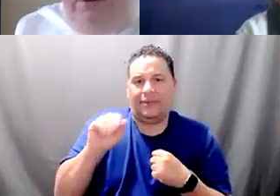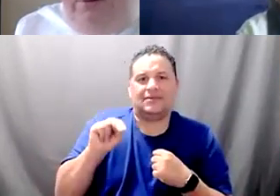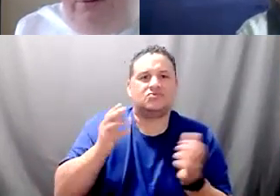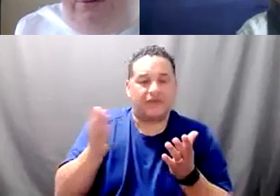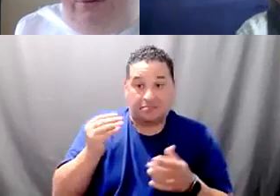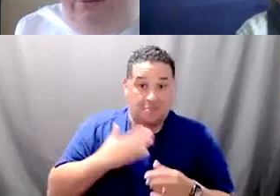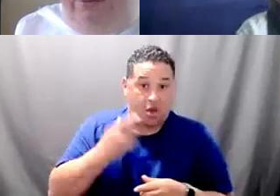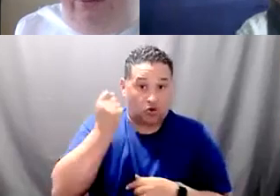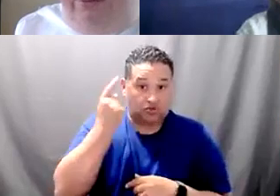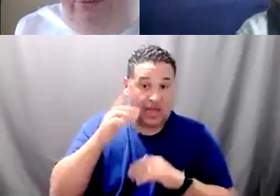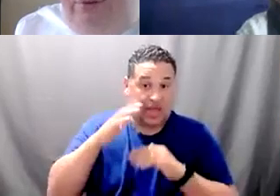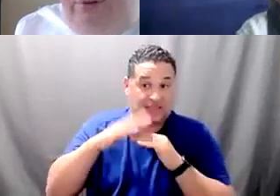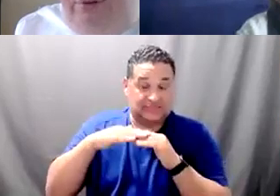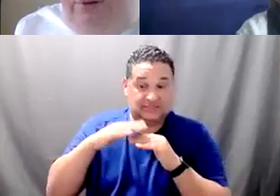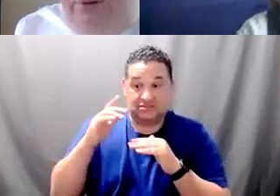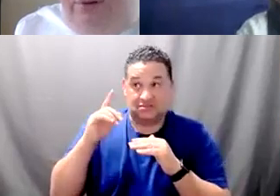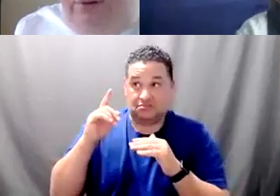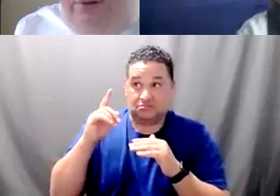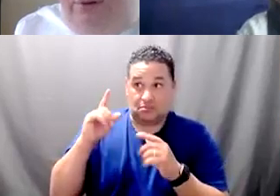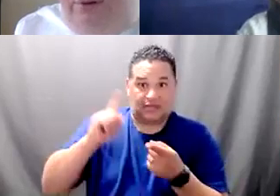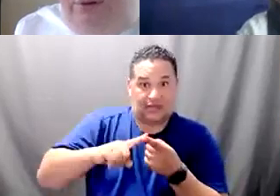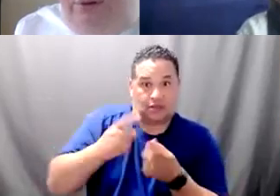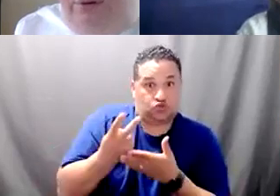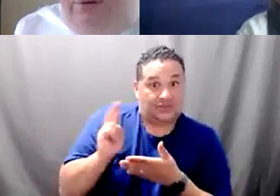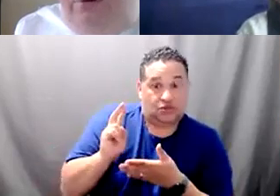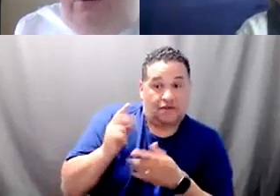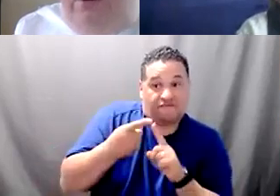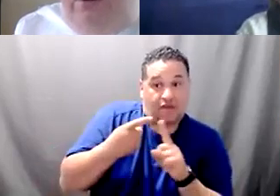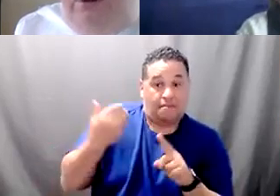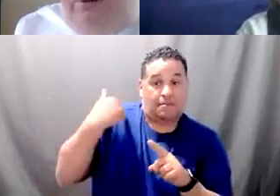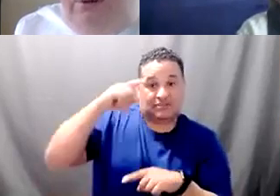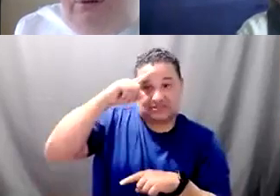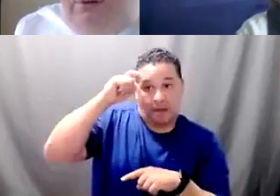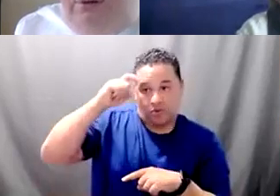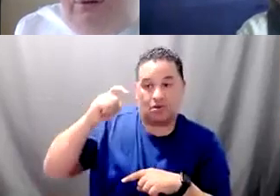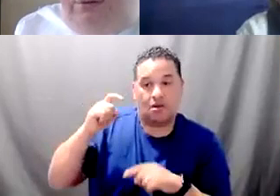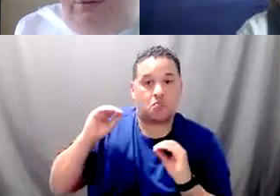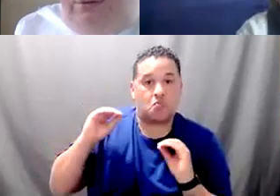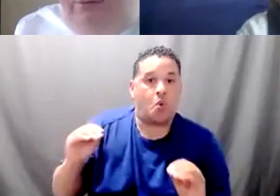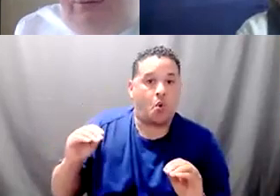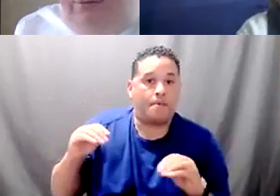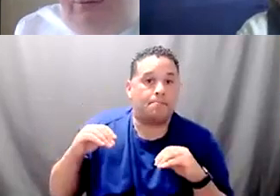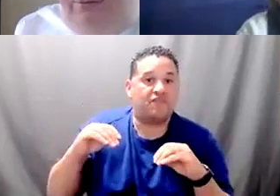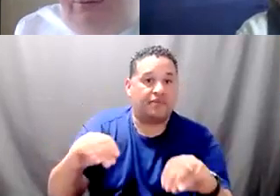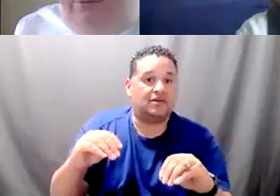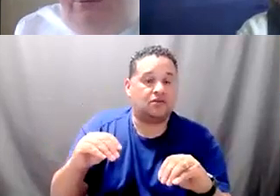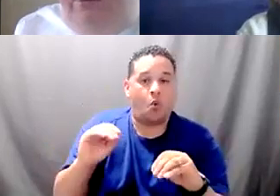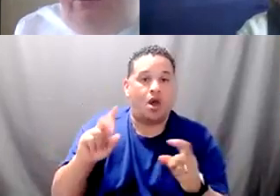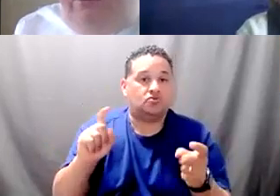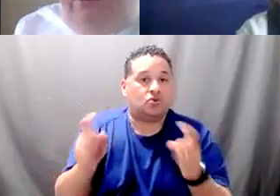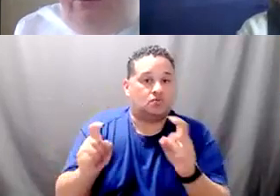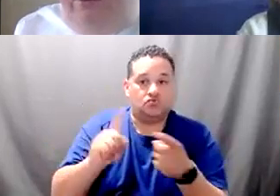least as of up until 2 weeks ago, from the summer, there's been no movement or adjustment to the